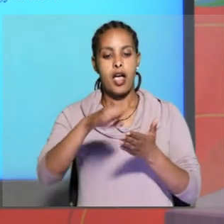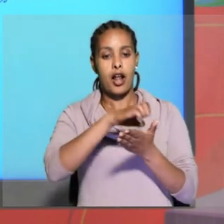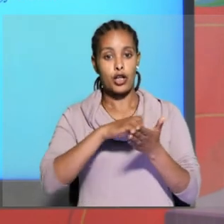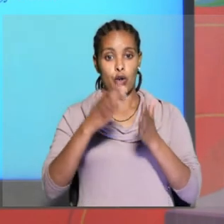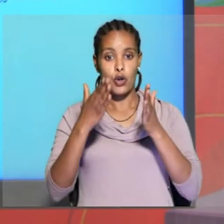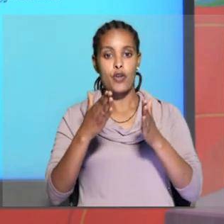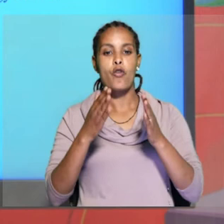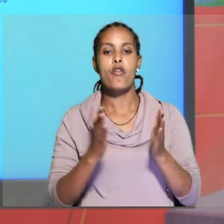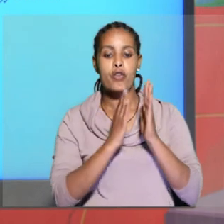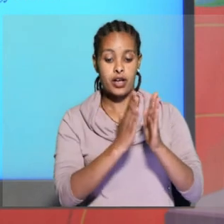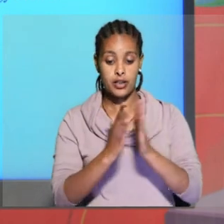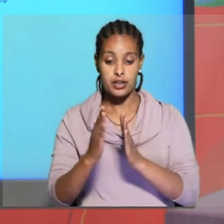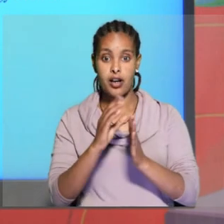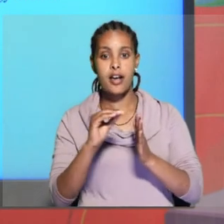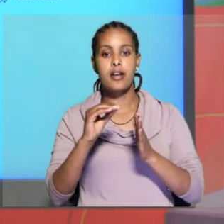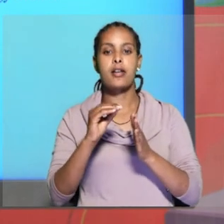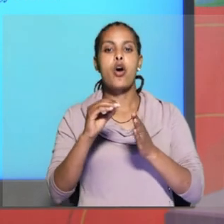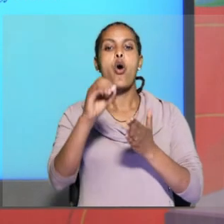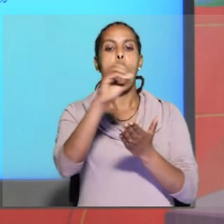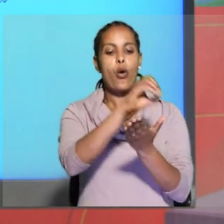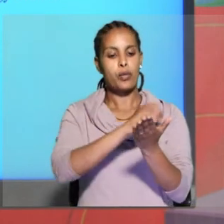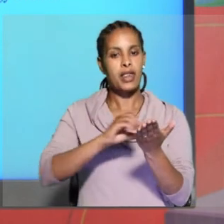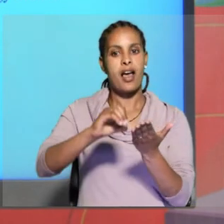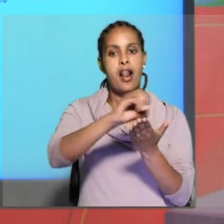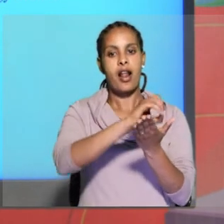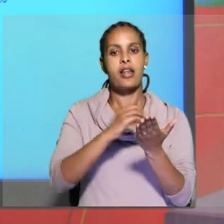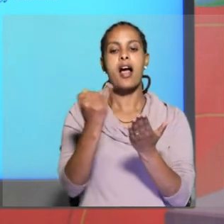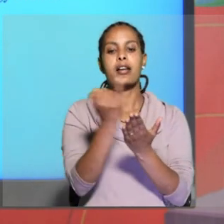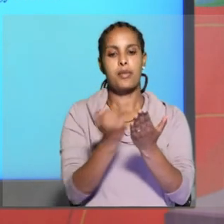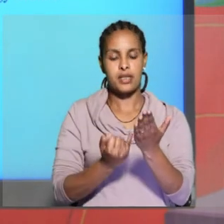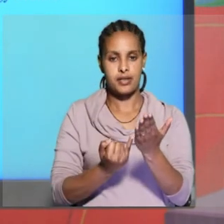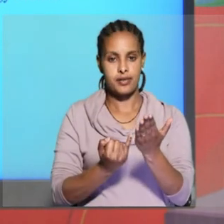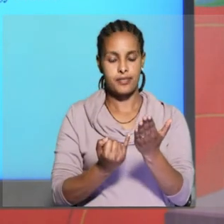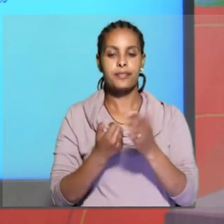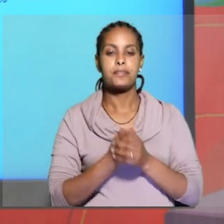Electronic configurations and orbital diagram.